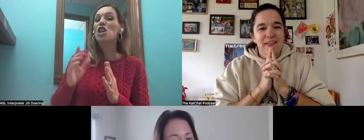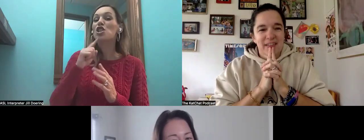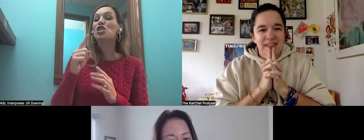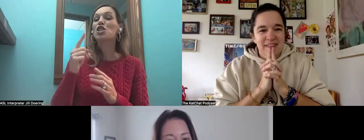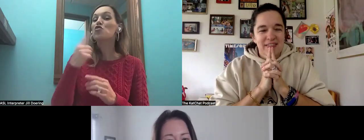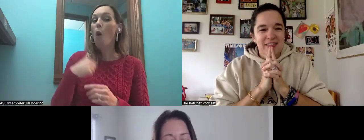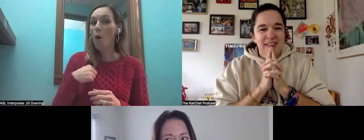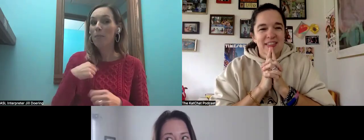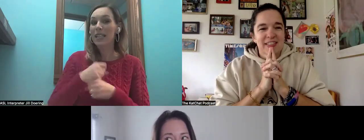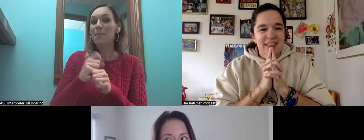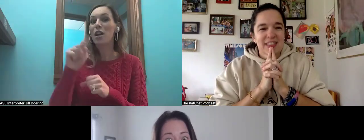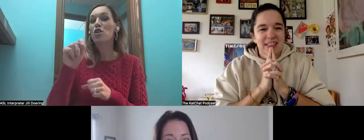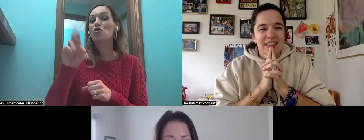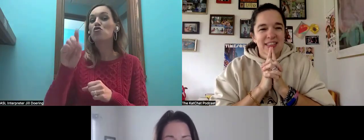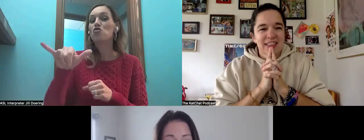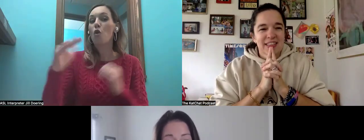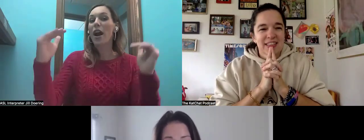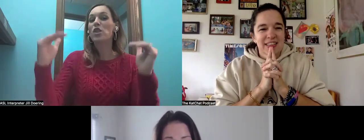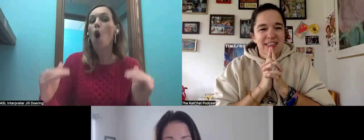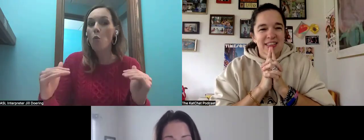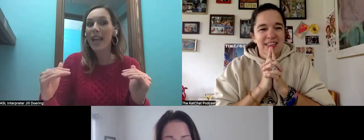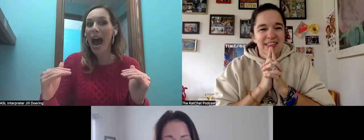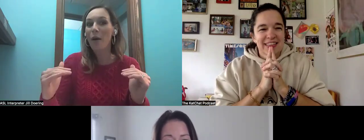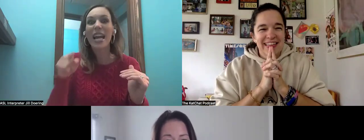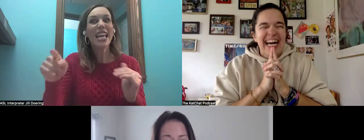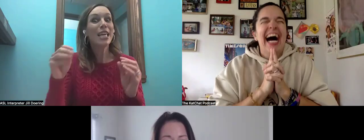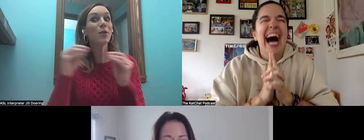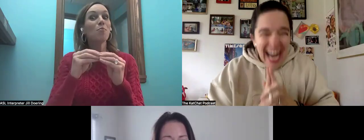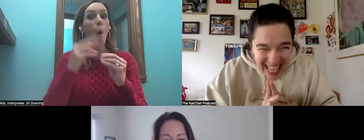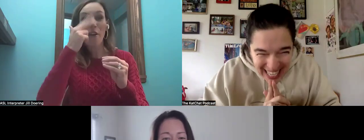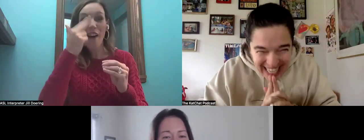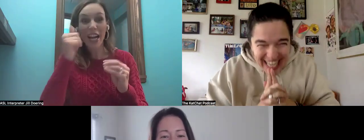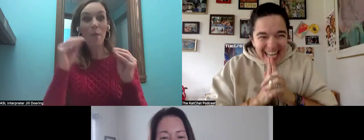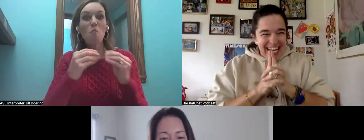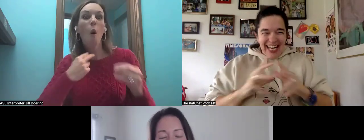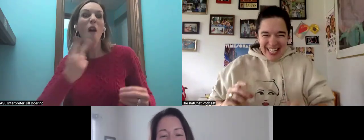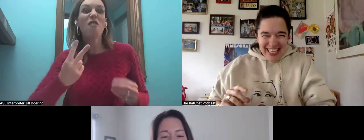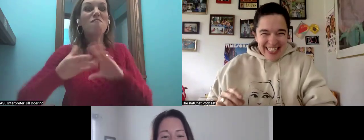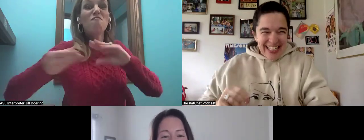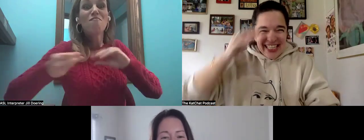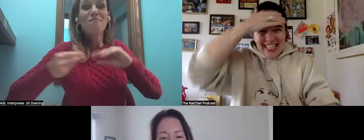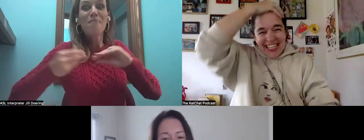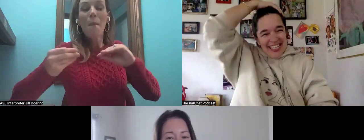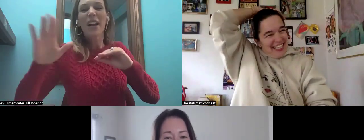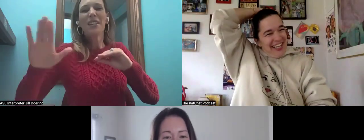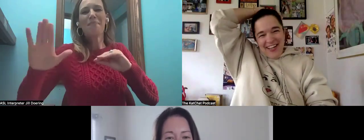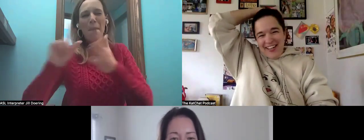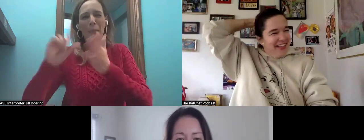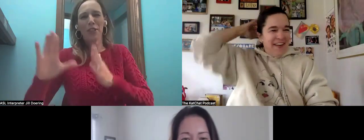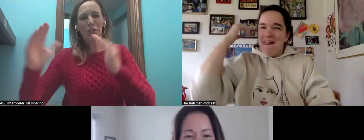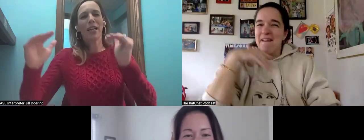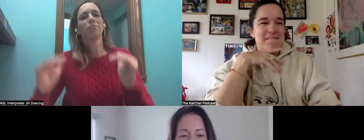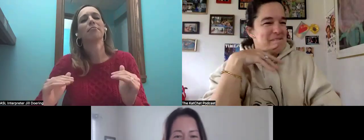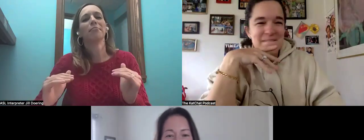was a lot more vocal and funnier in the original manuscript. So maybe we just need justice for Troy. Let's make him